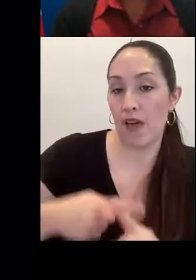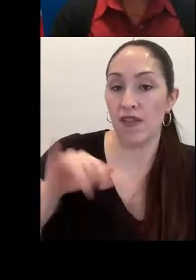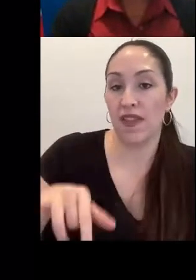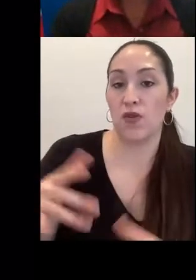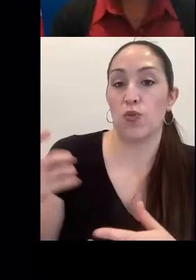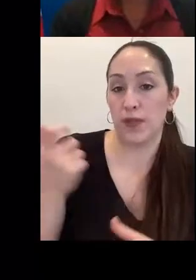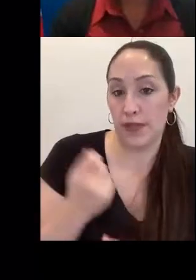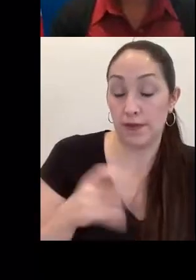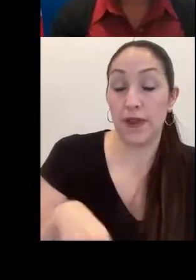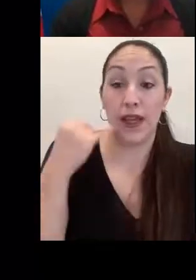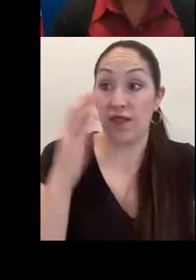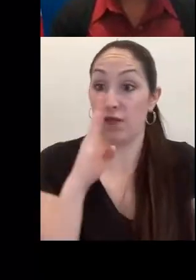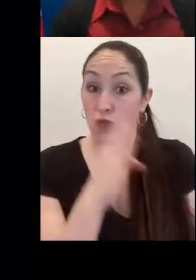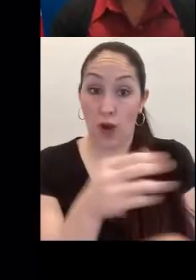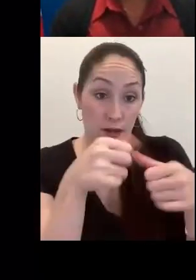income.